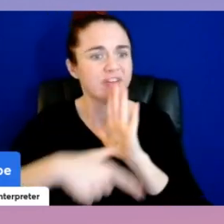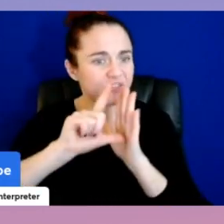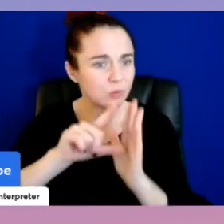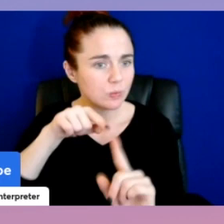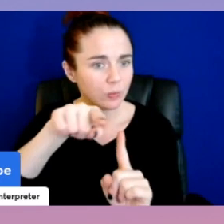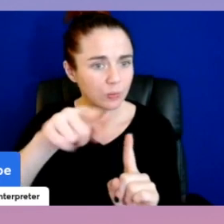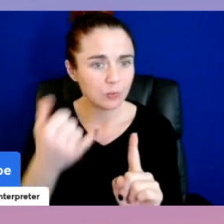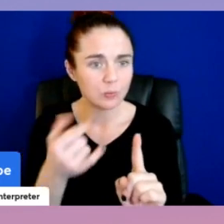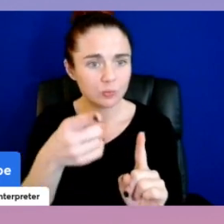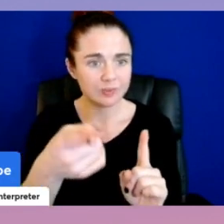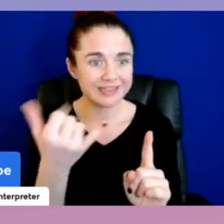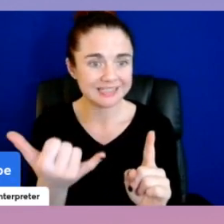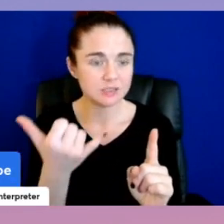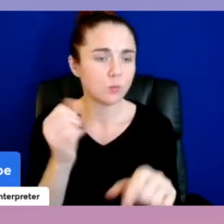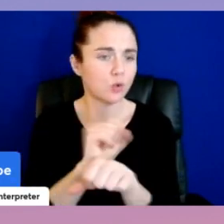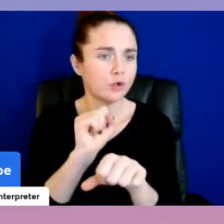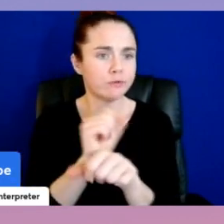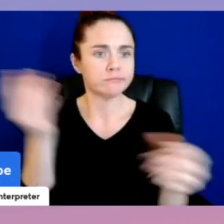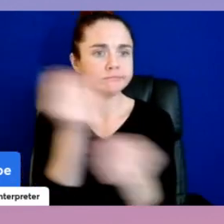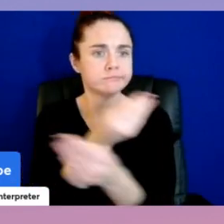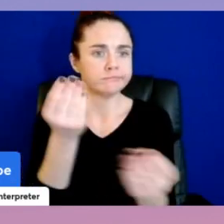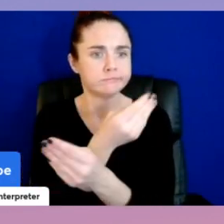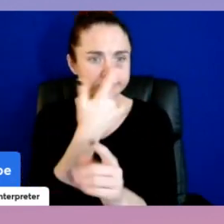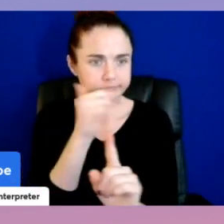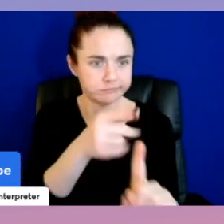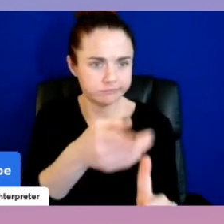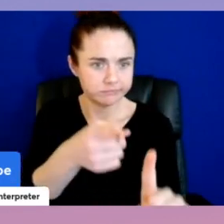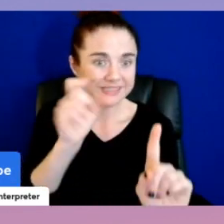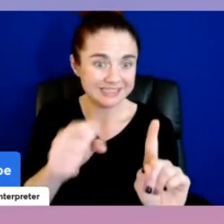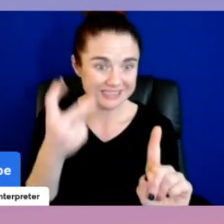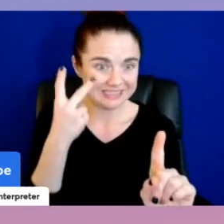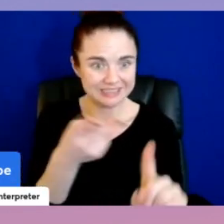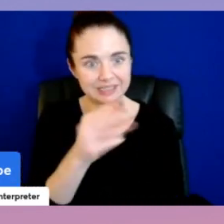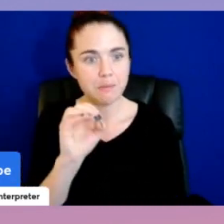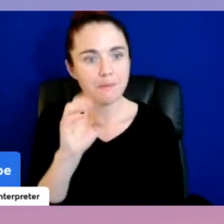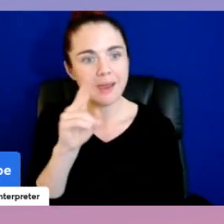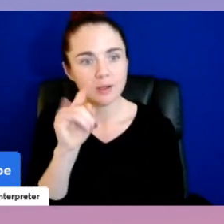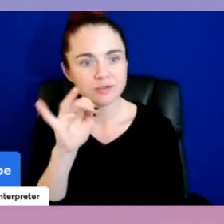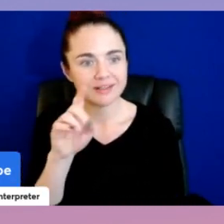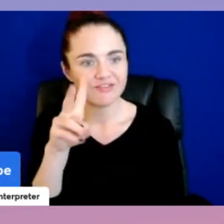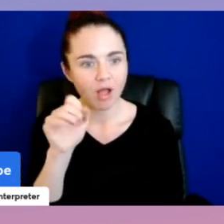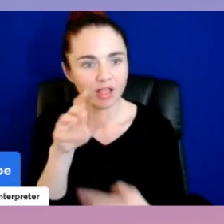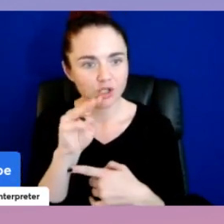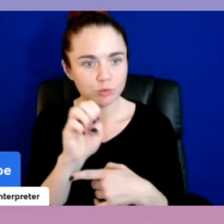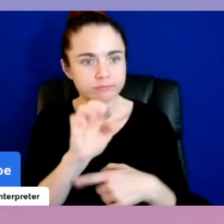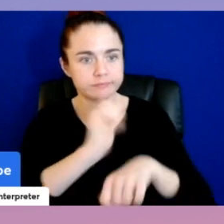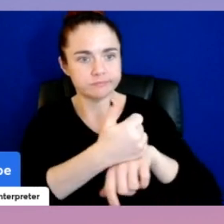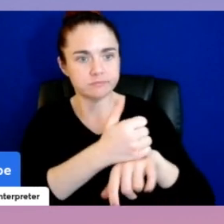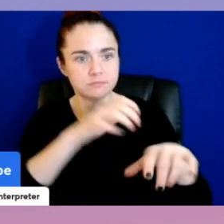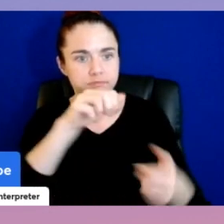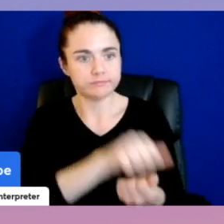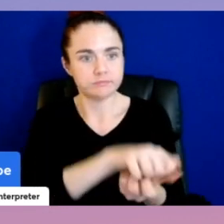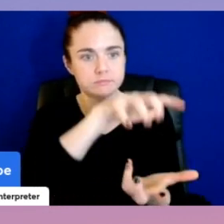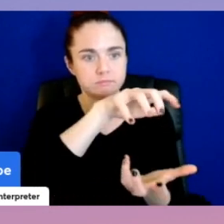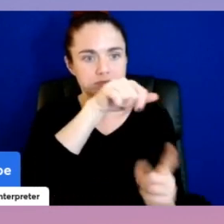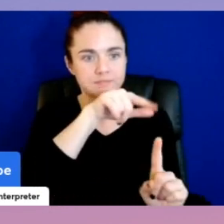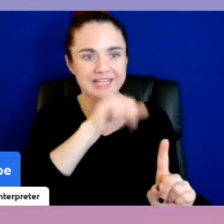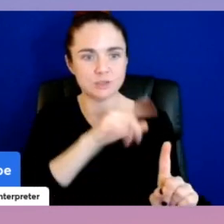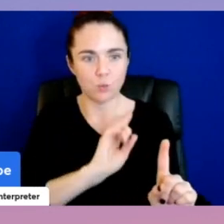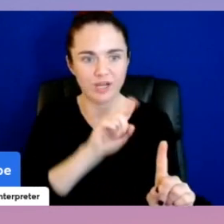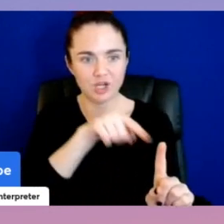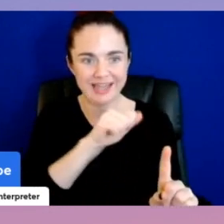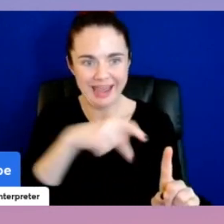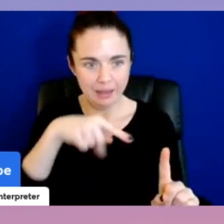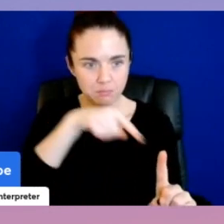should say, of this workflow. Once again, we have the mounted volume where application lives. The Vault Agent lives here in the same